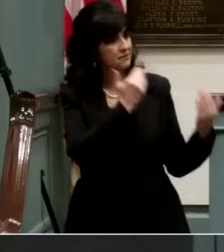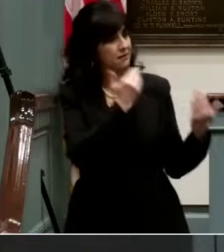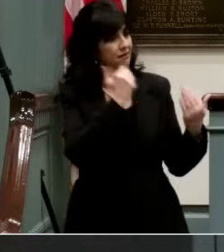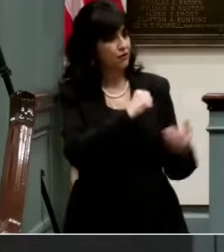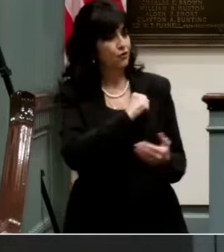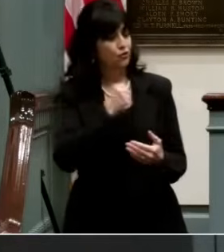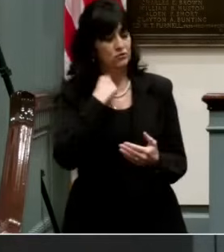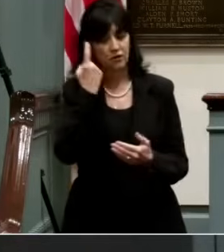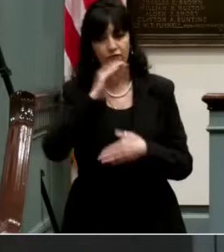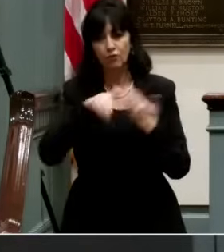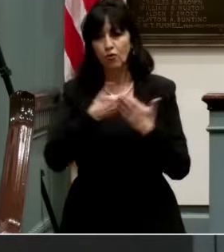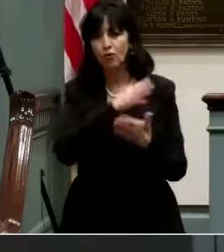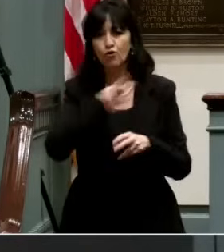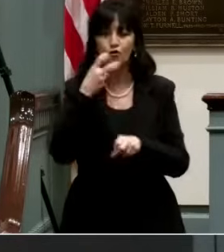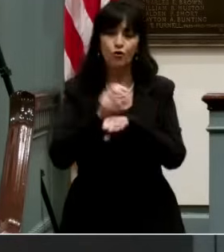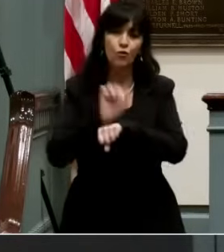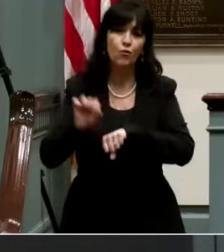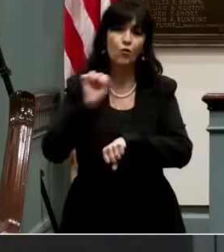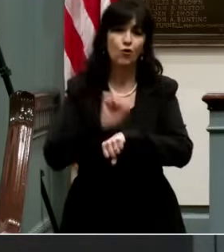there.